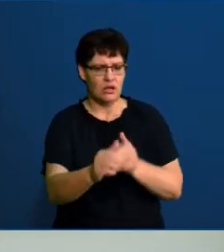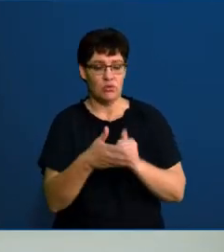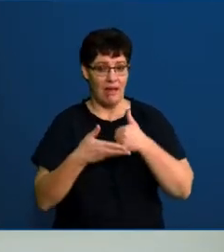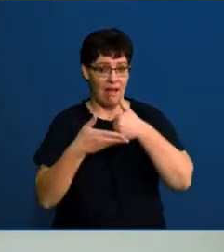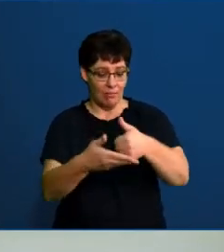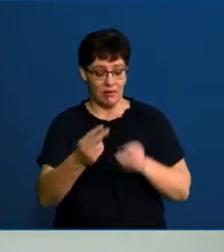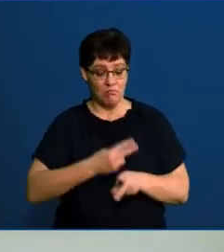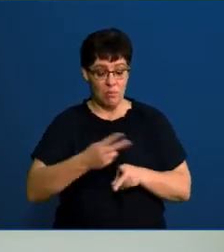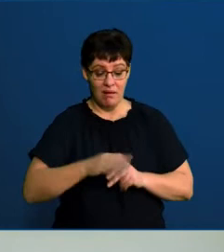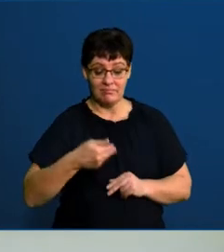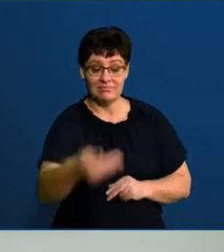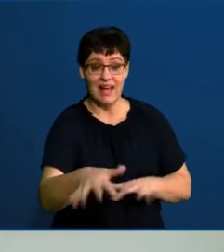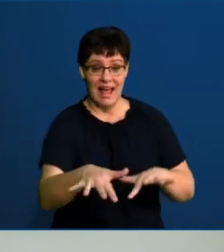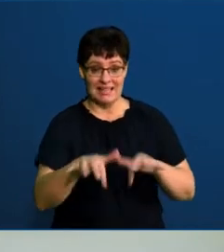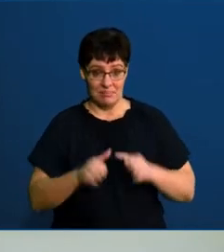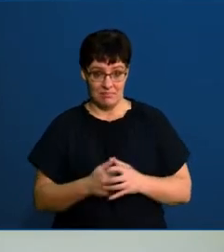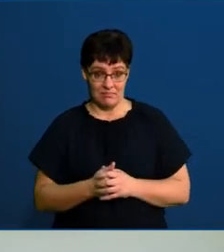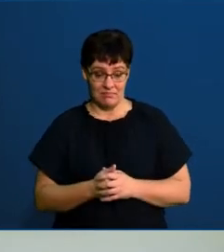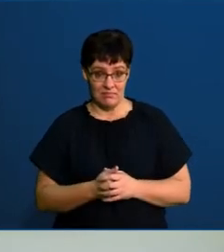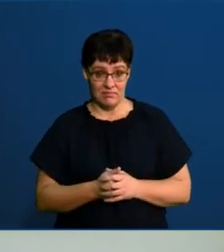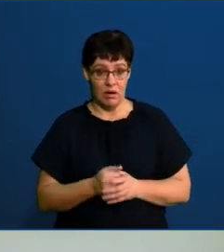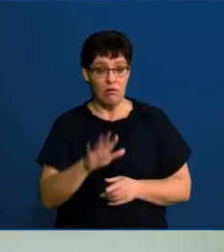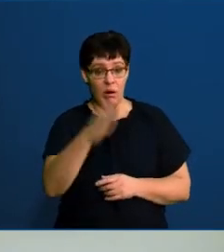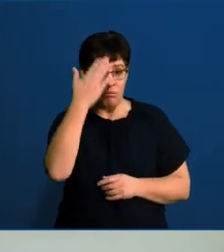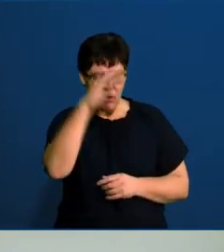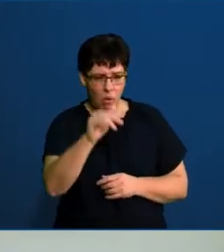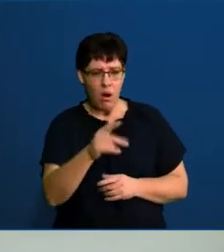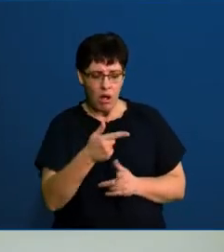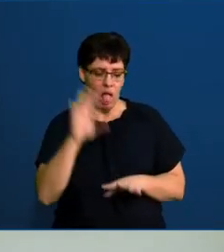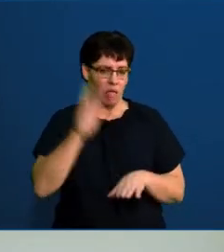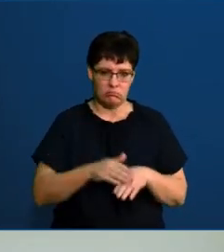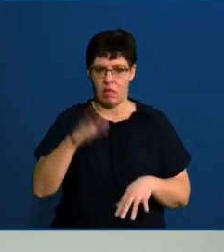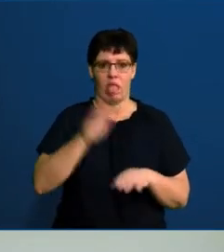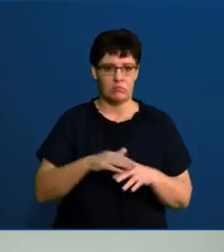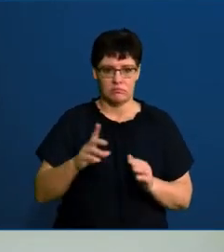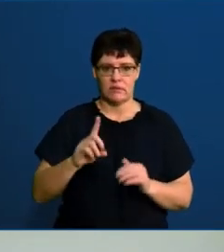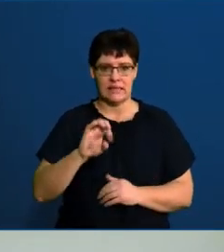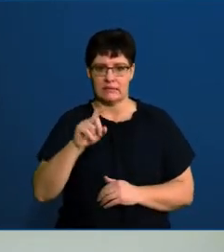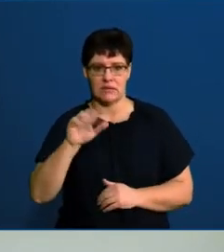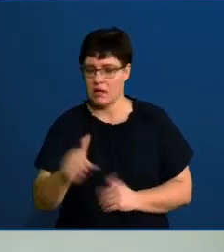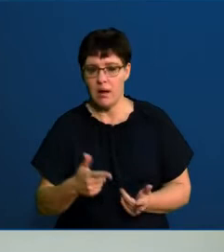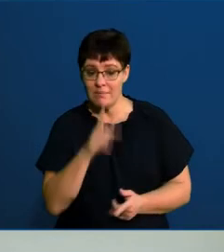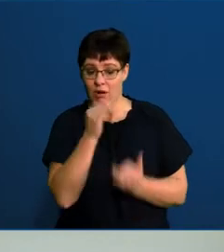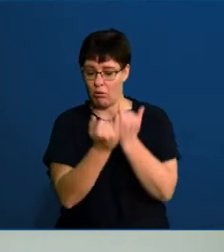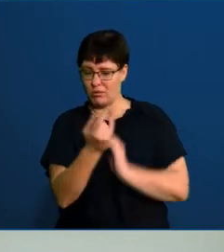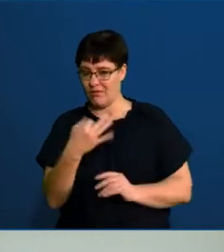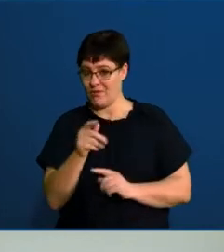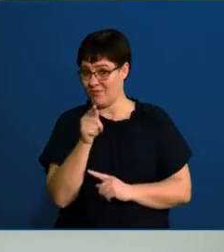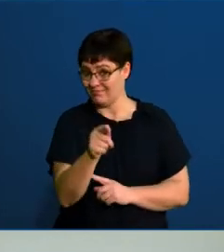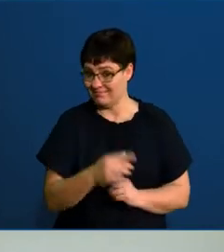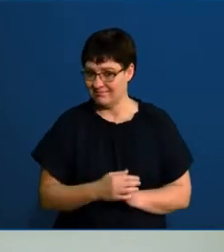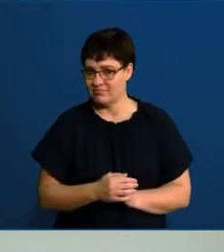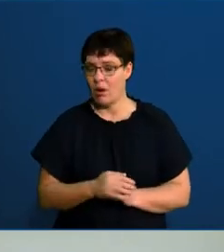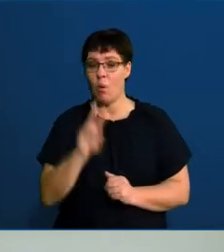for the upcoming exams. Well, if you're someone who's constantly running out of data, then this competition is just for you.